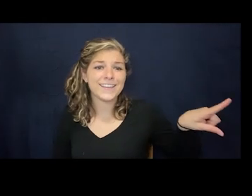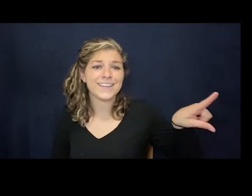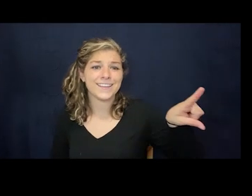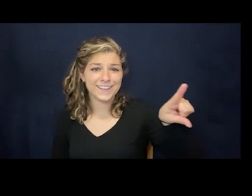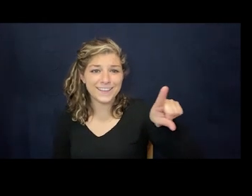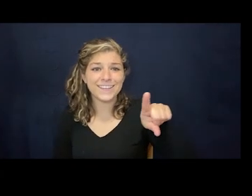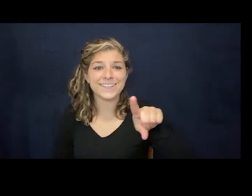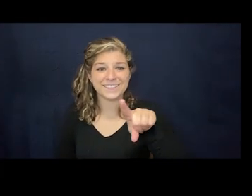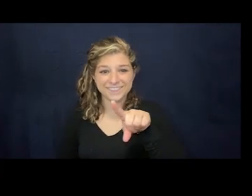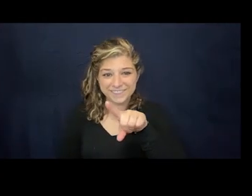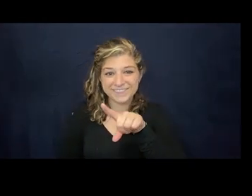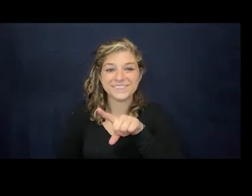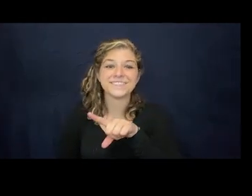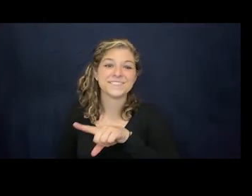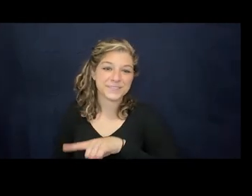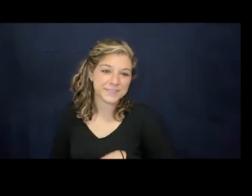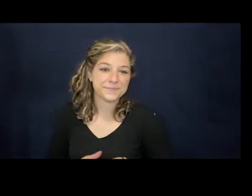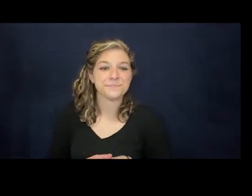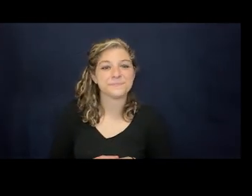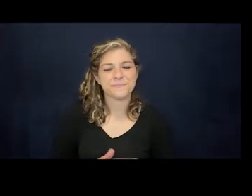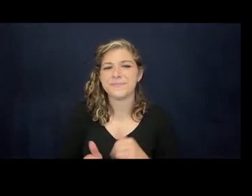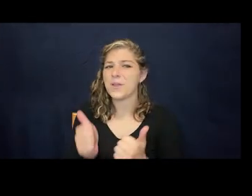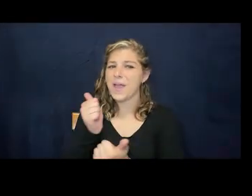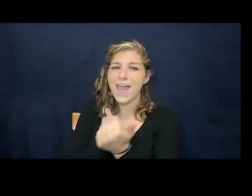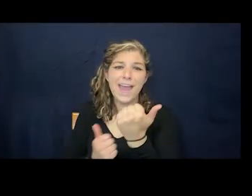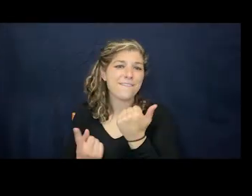missed. Oh, everybody.